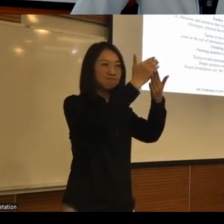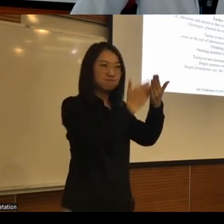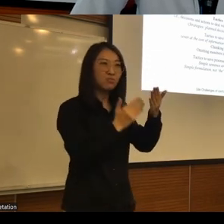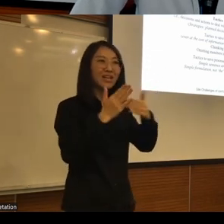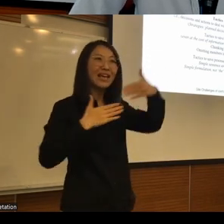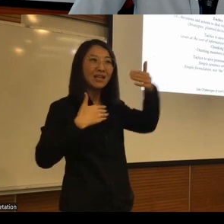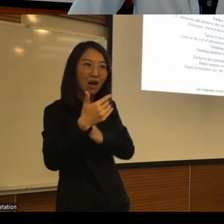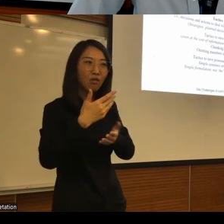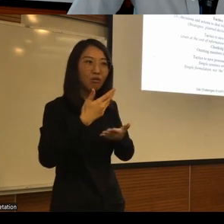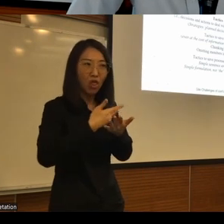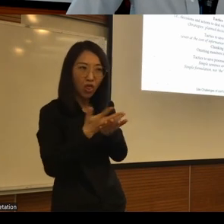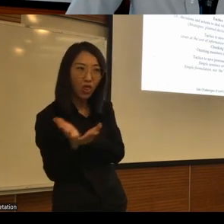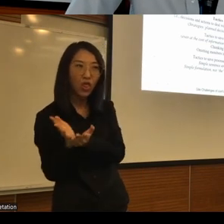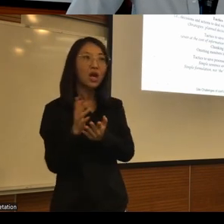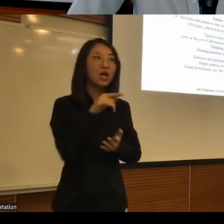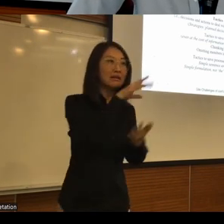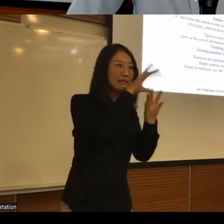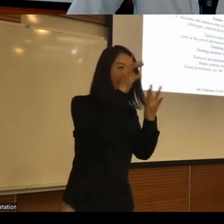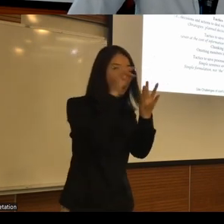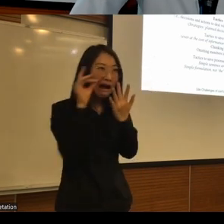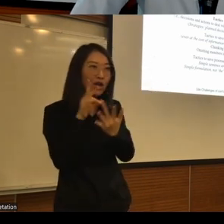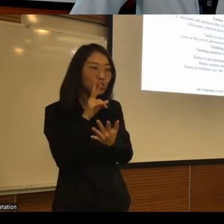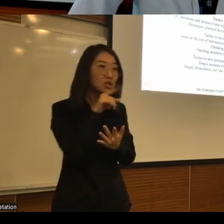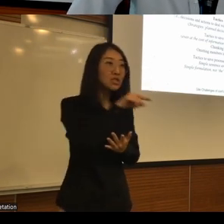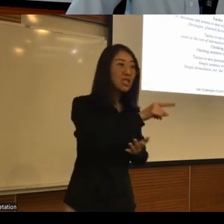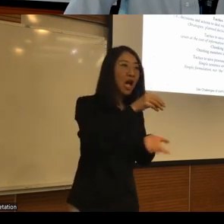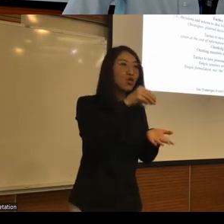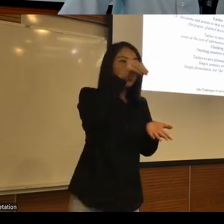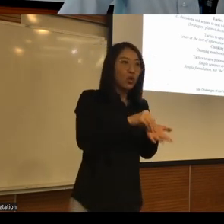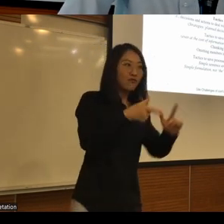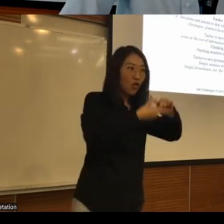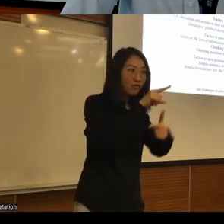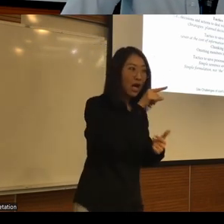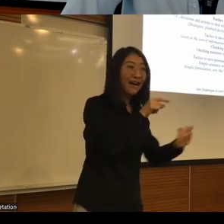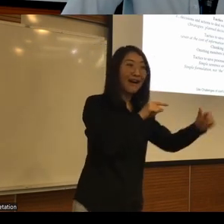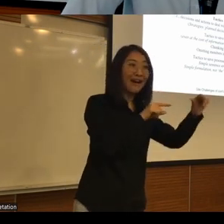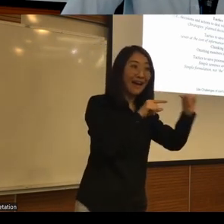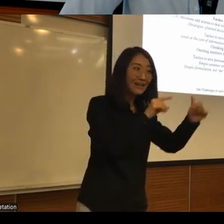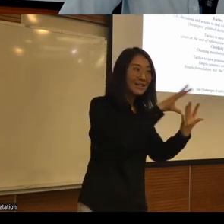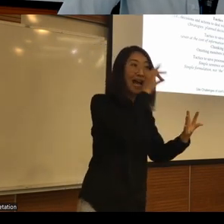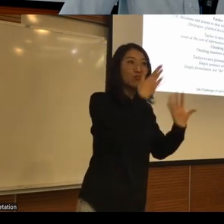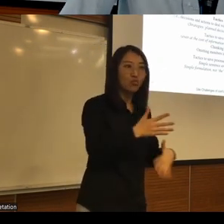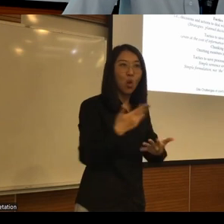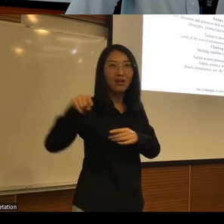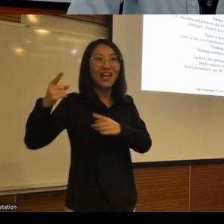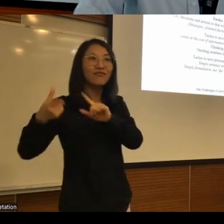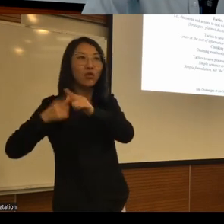you see what you lose and what you gain depending on how you deal with the problems.